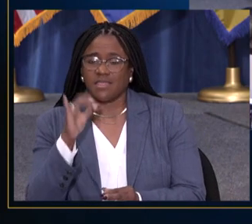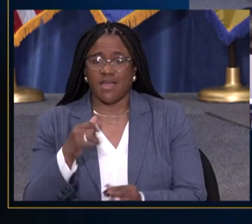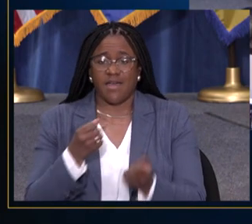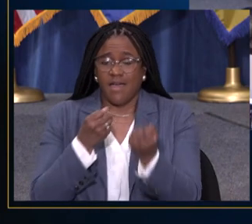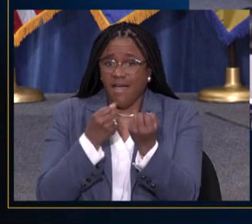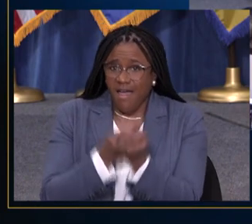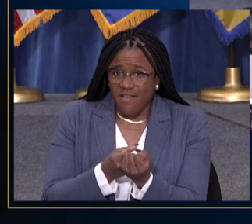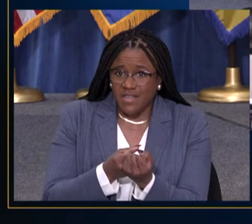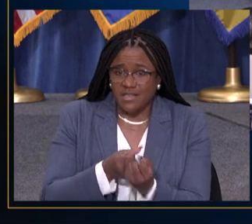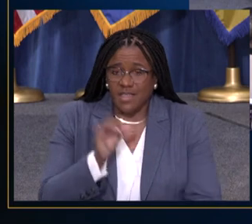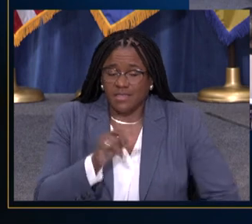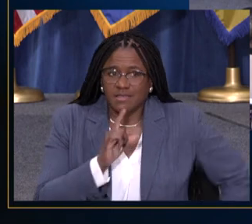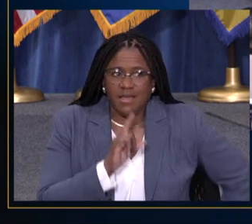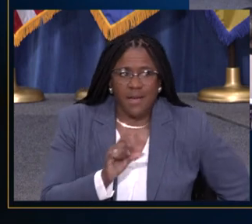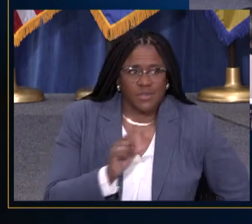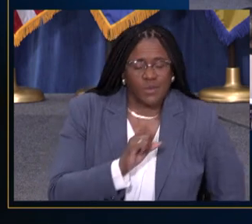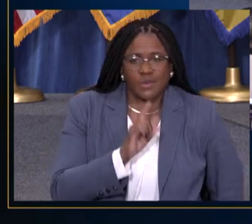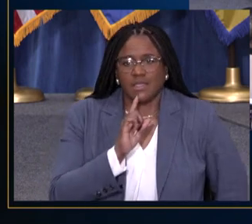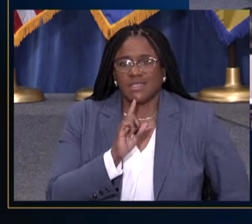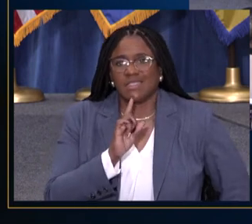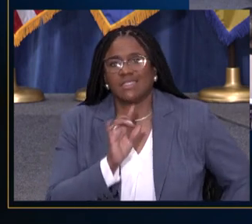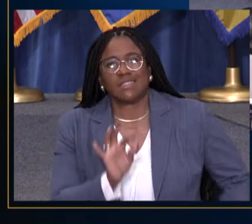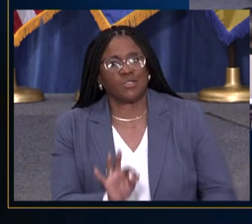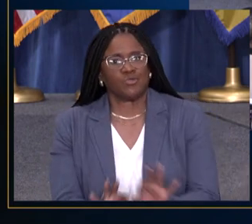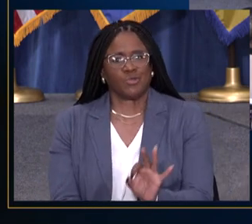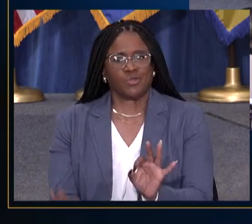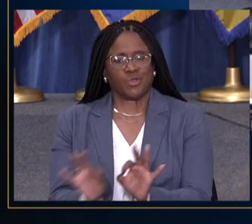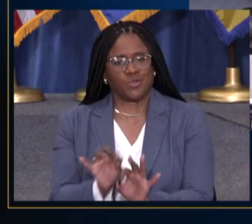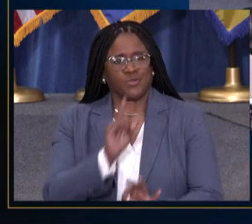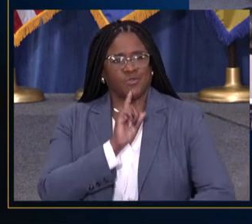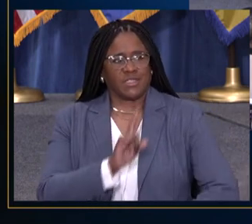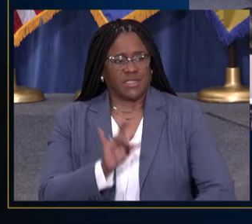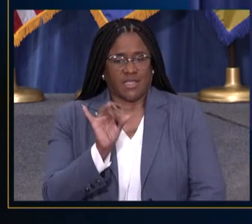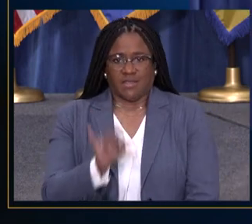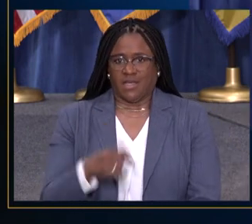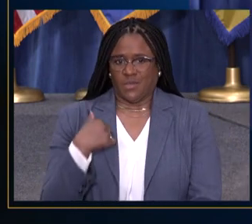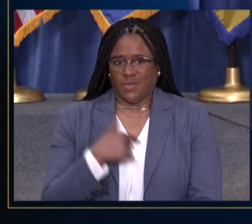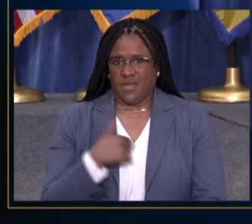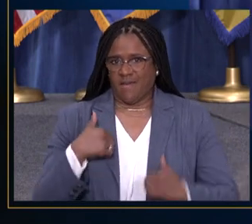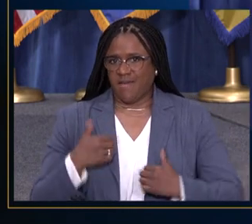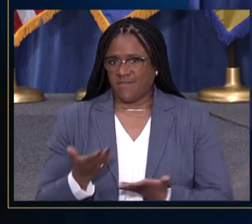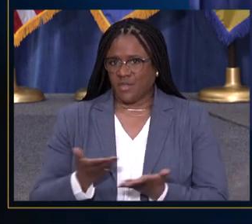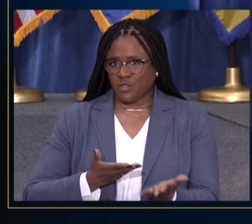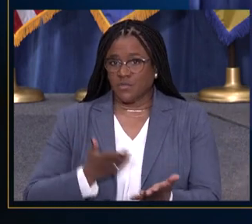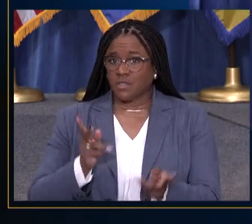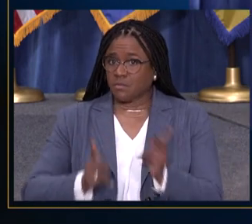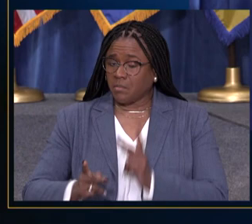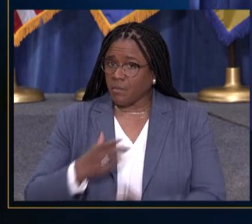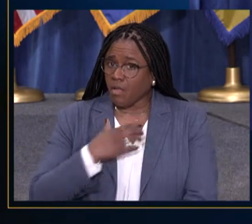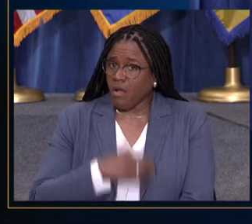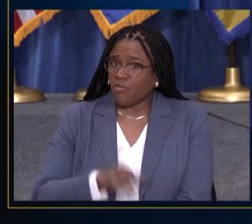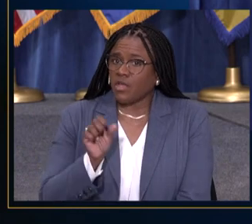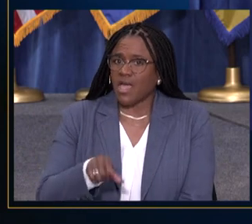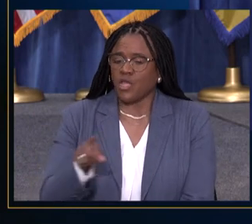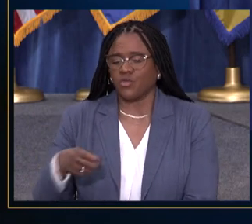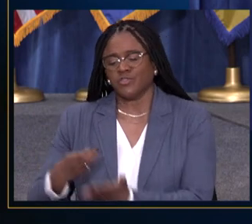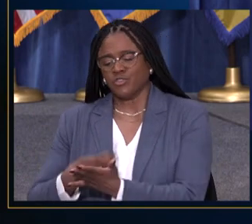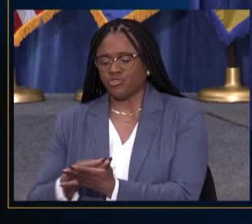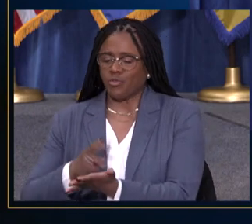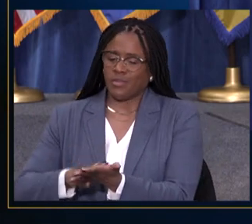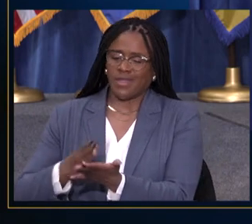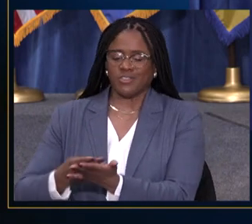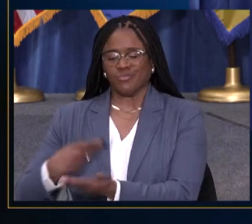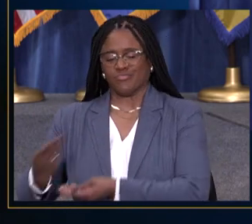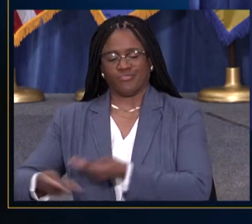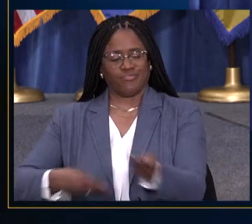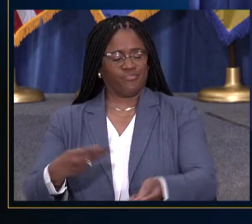Advocacy is absolutely crucial. And ACB Advocacy Group, not a service provider. When people are hungry, yes, you set up a soup kitchen, but the real question